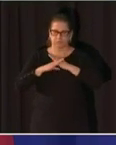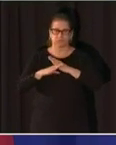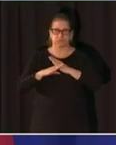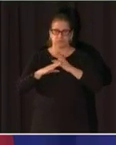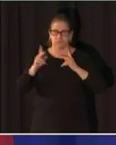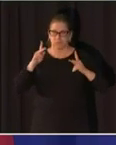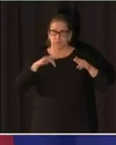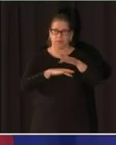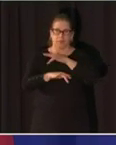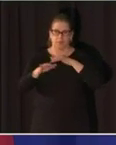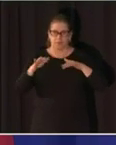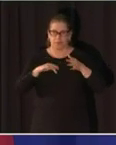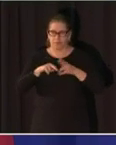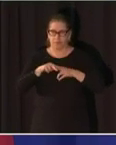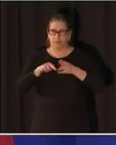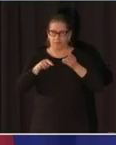mid-May,